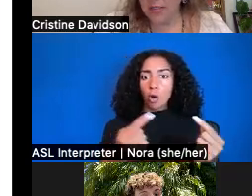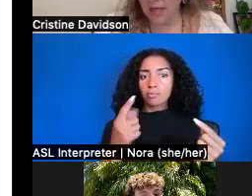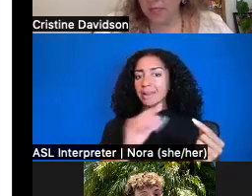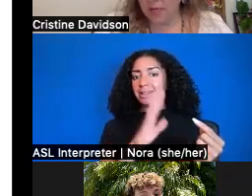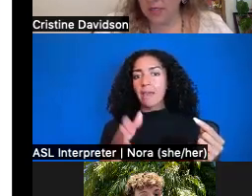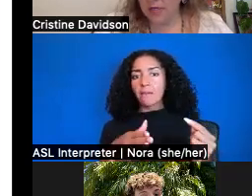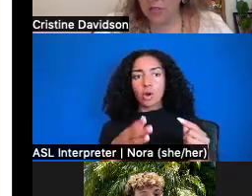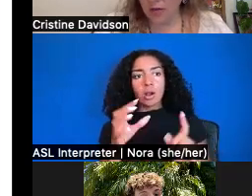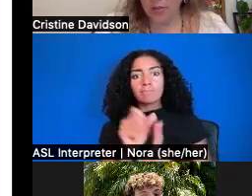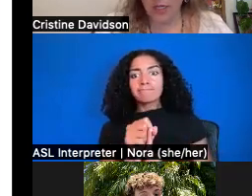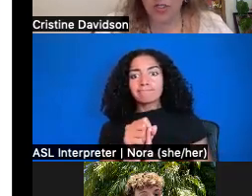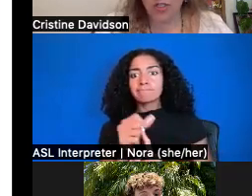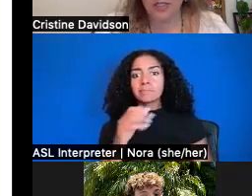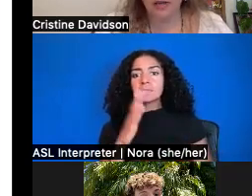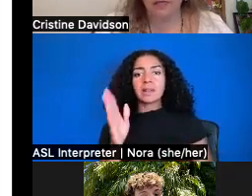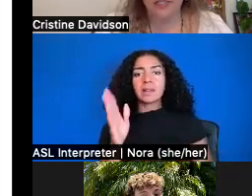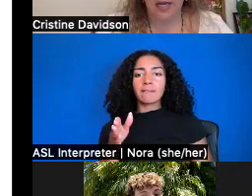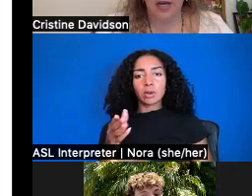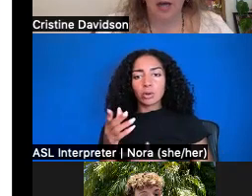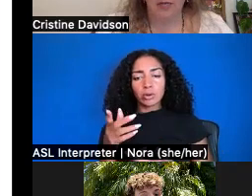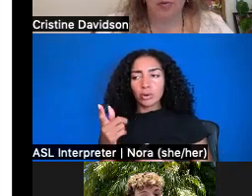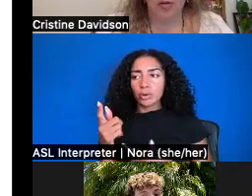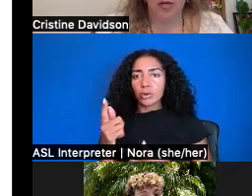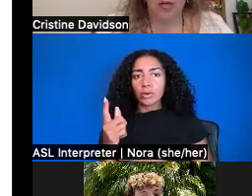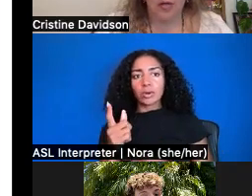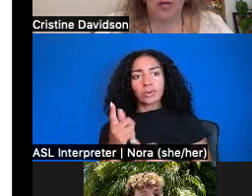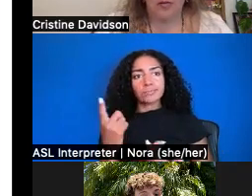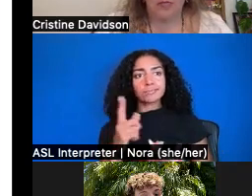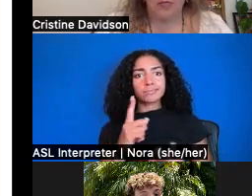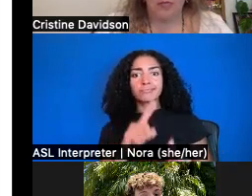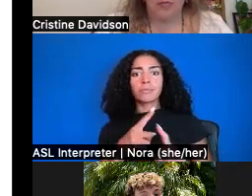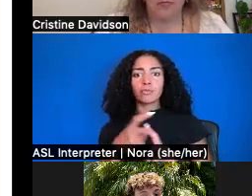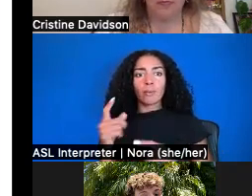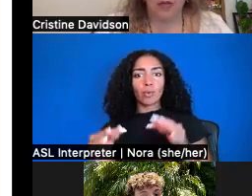that some tribal nations have set up